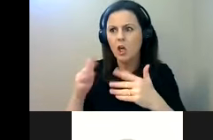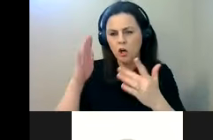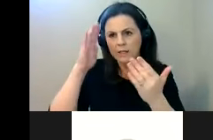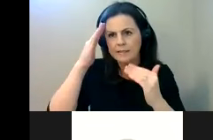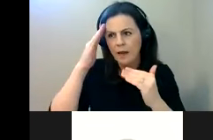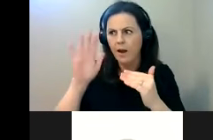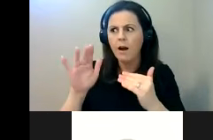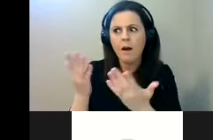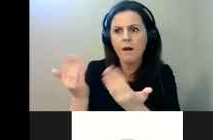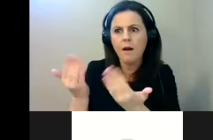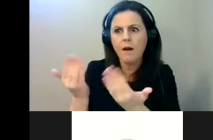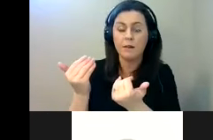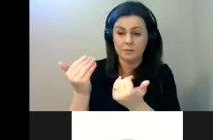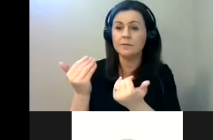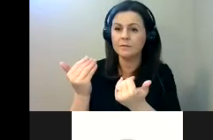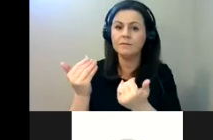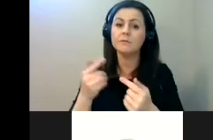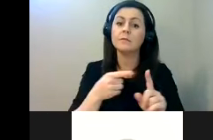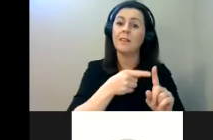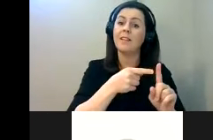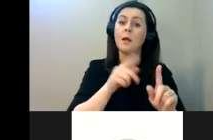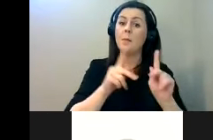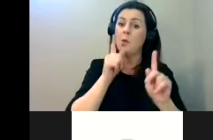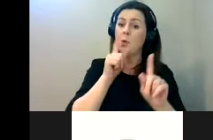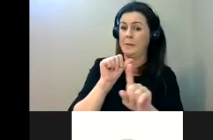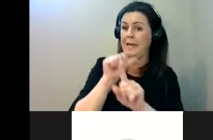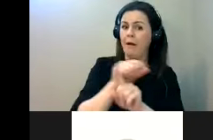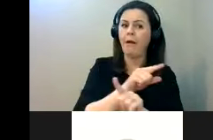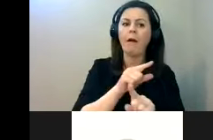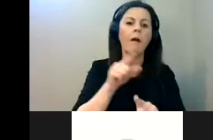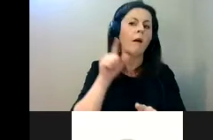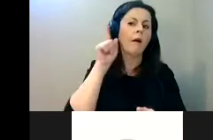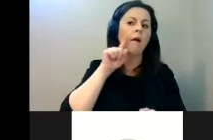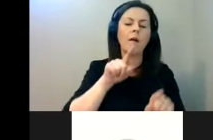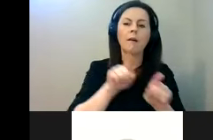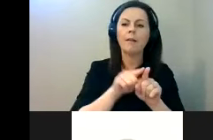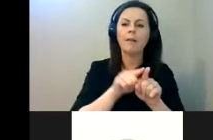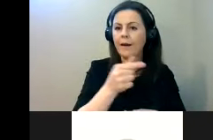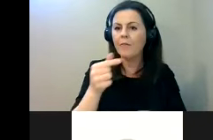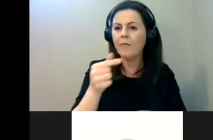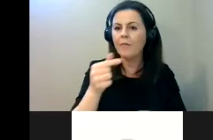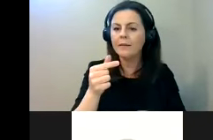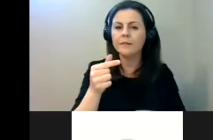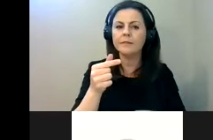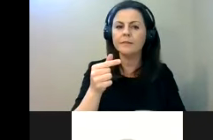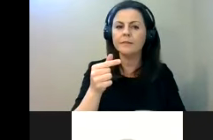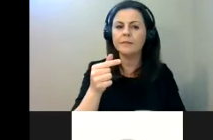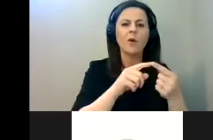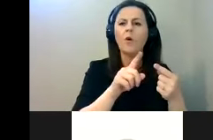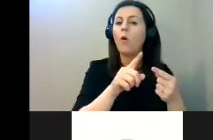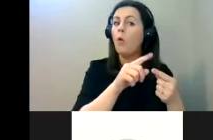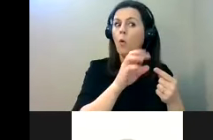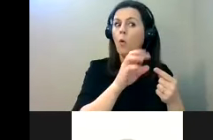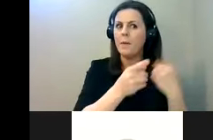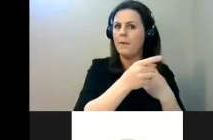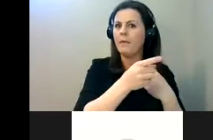adults by impersonating government agencies in relation to various government assistance